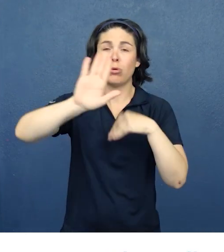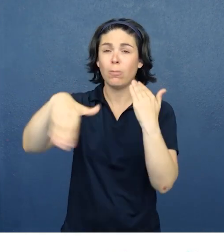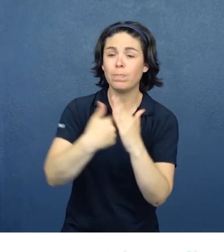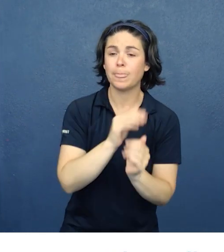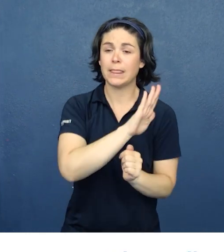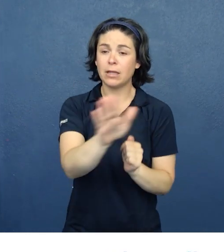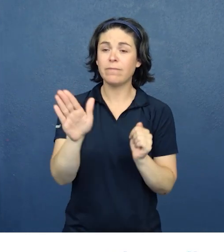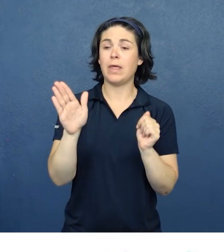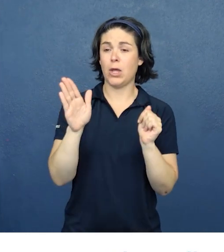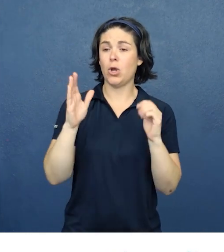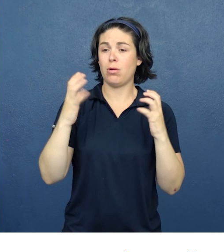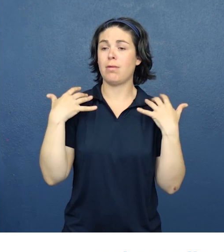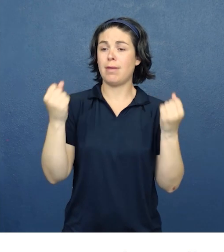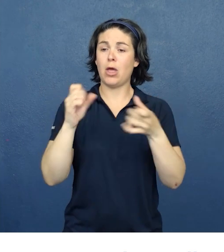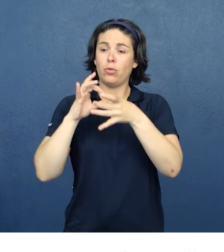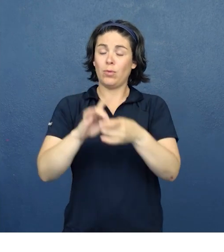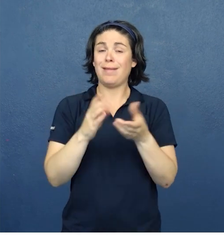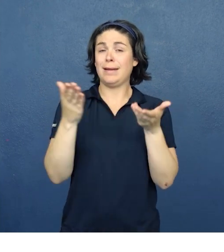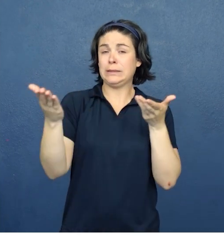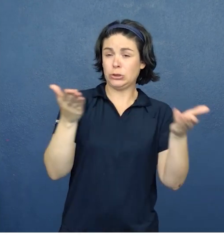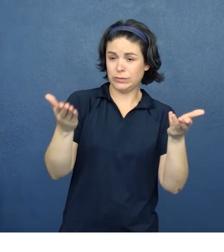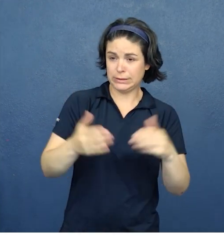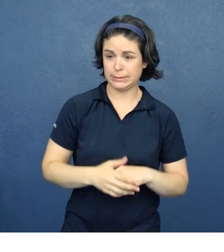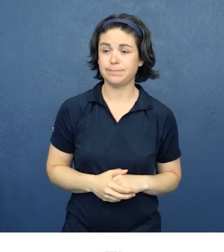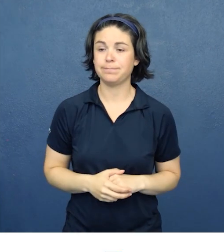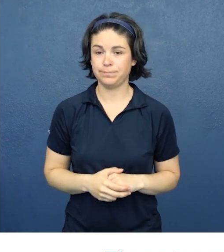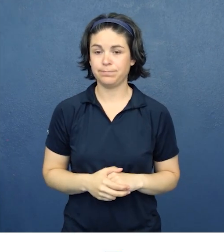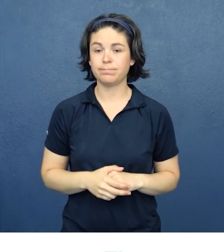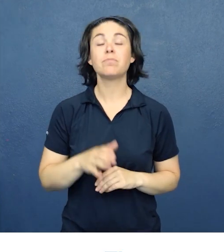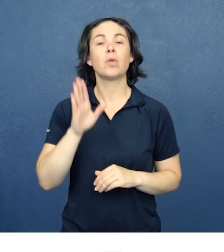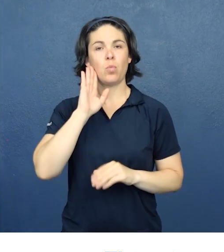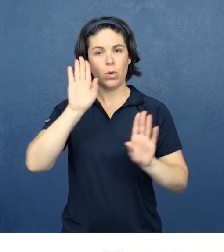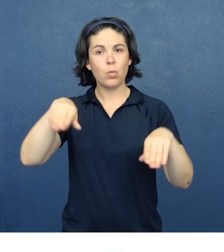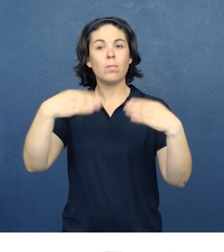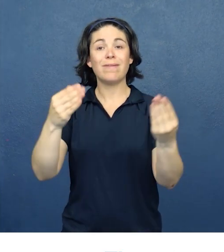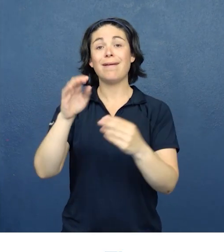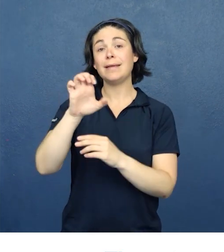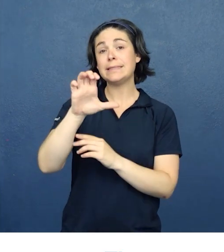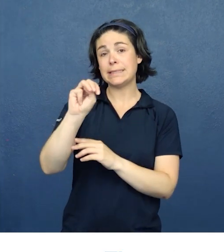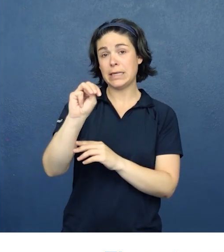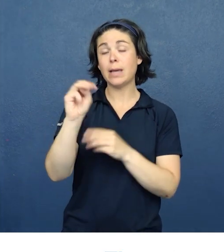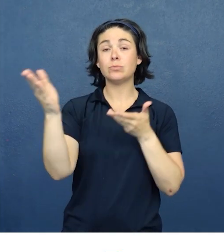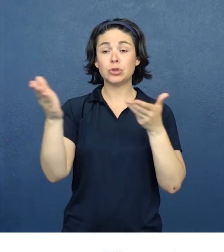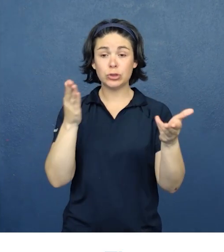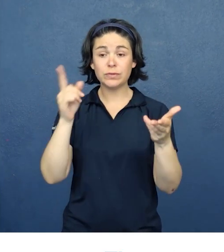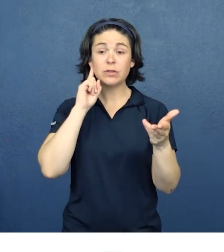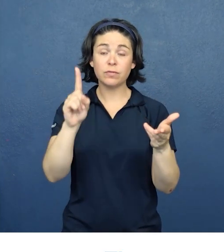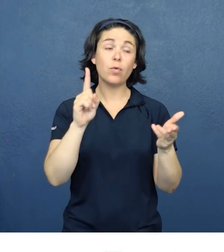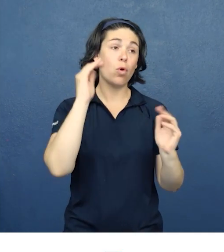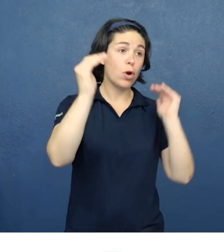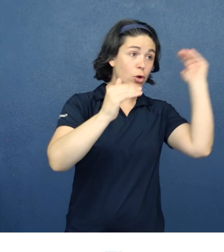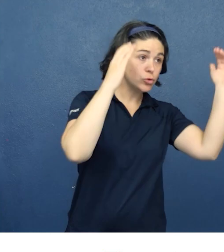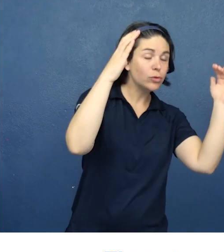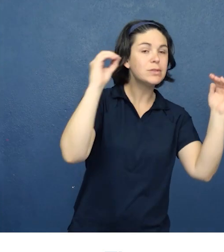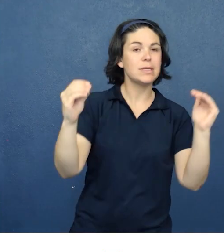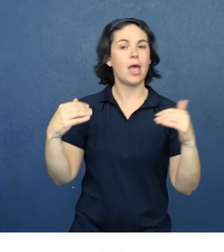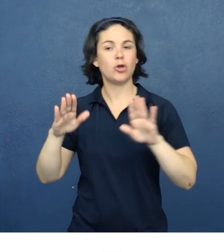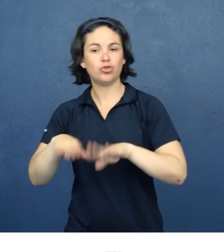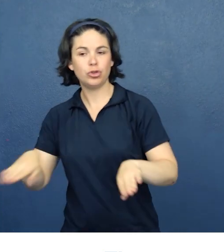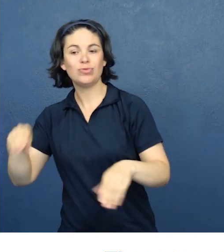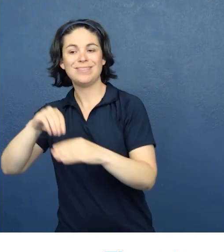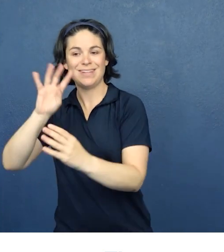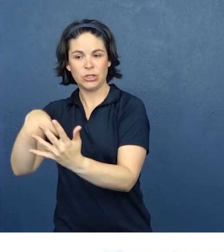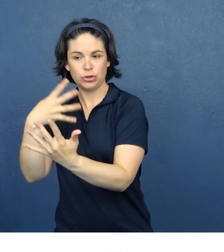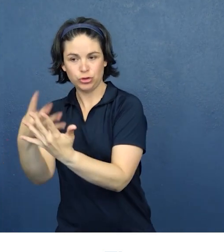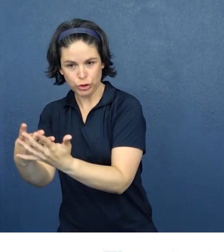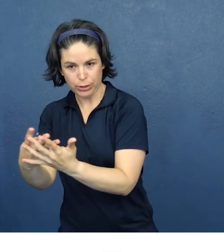consumer's health-related care and services. These teams will provide ECM services to adults and juveniles while in jail or